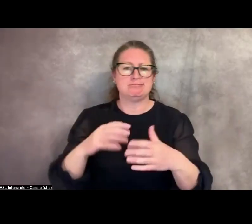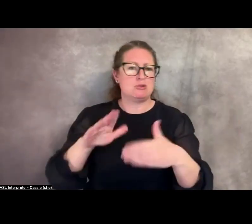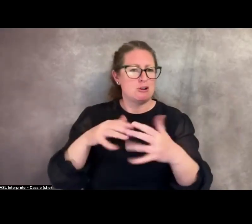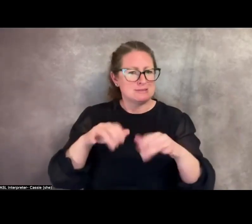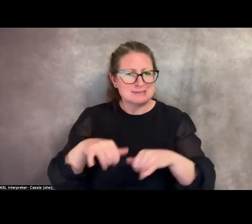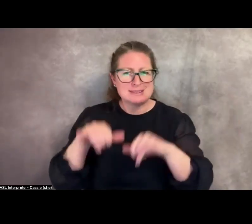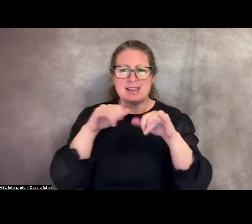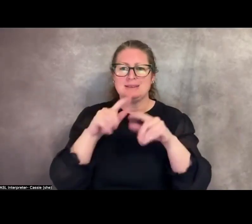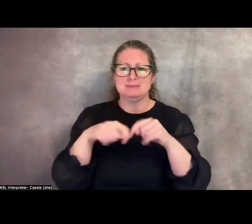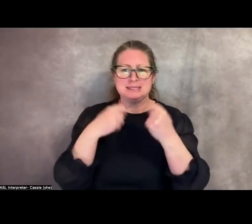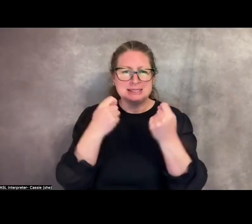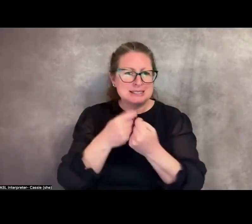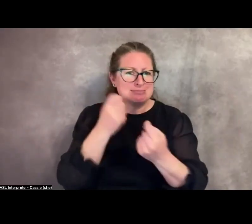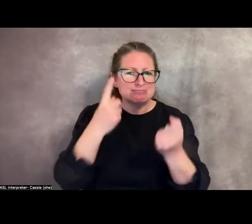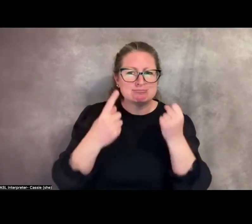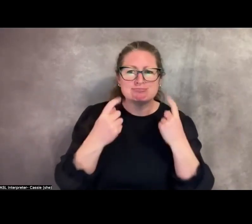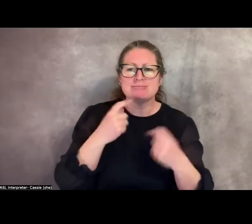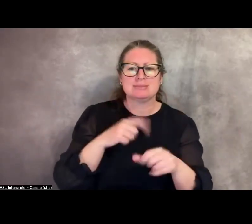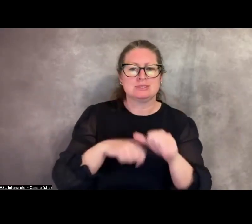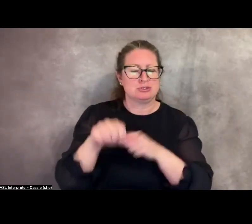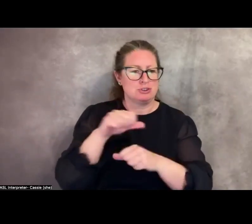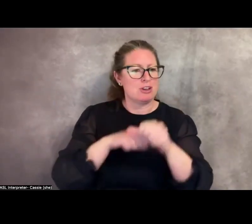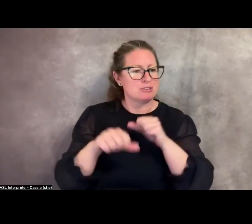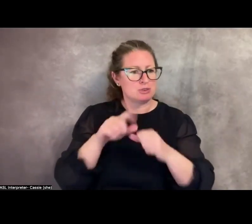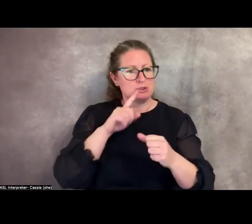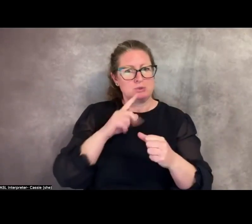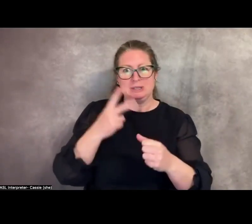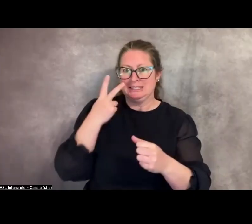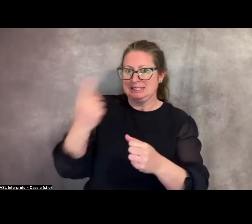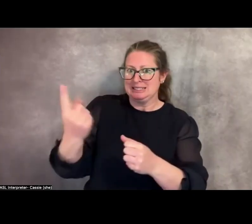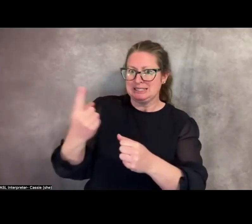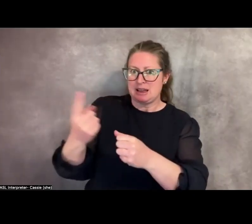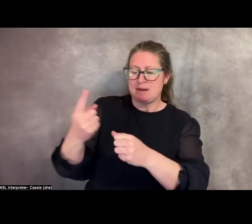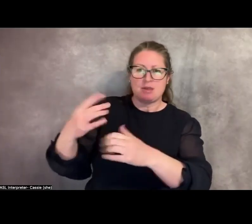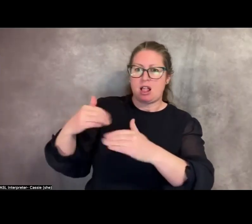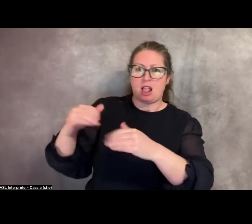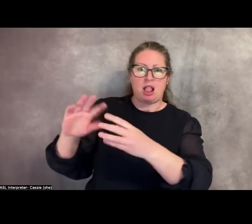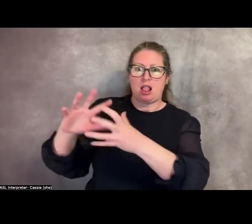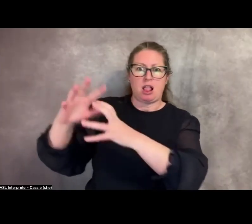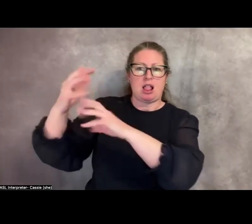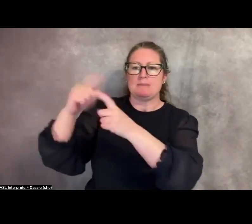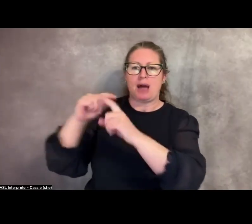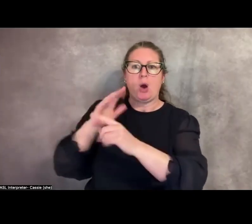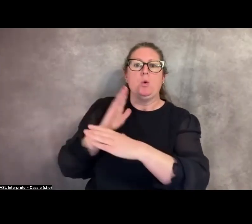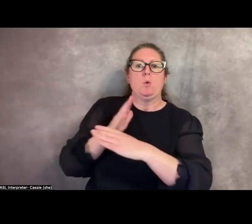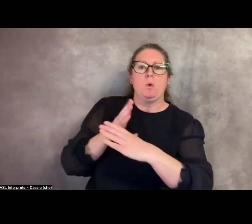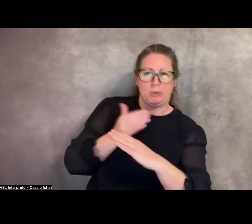on the same page and kind of seeing issues before they start.